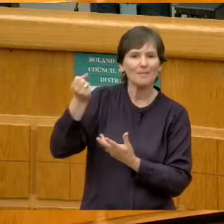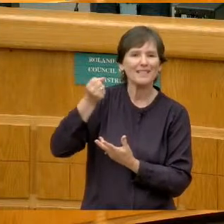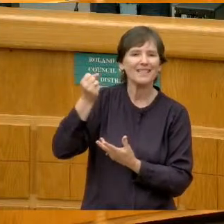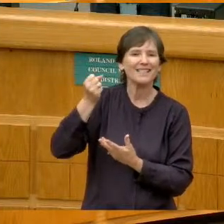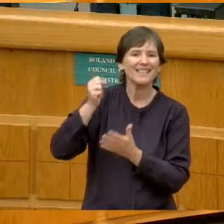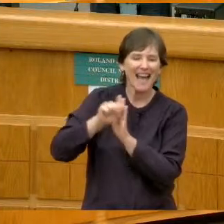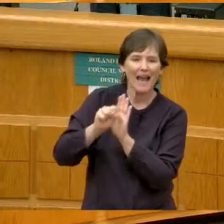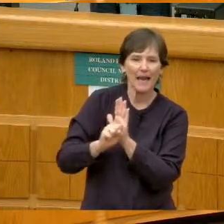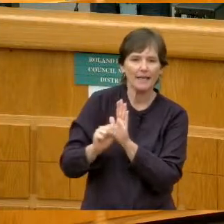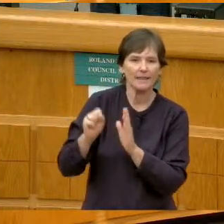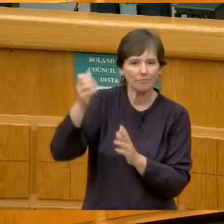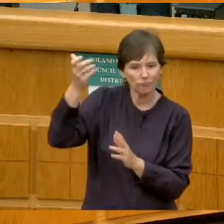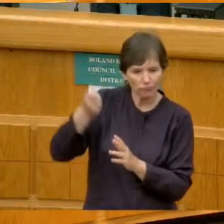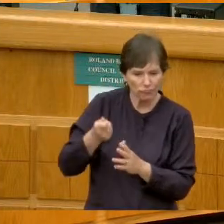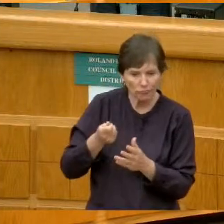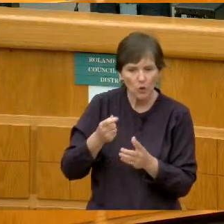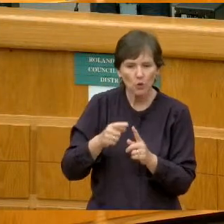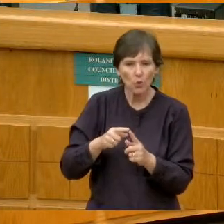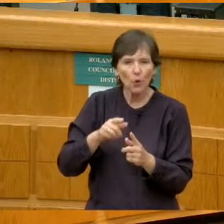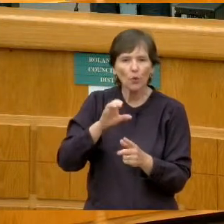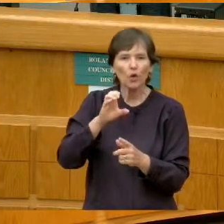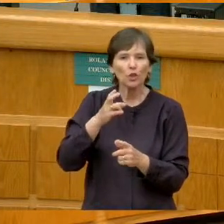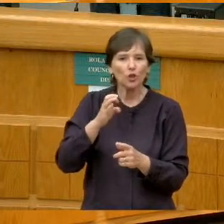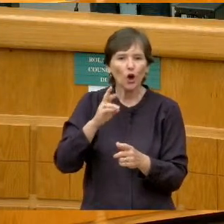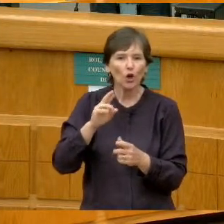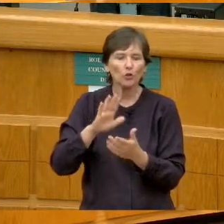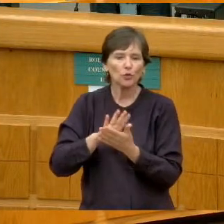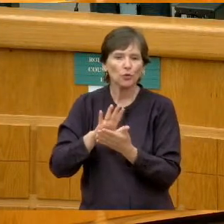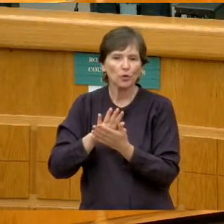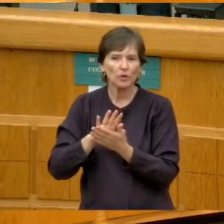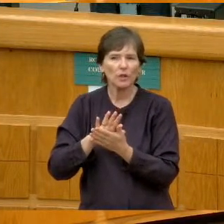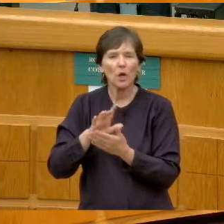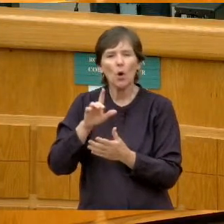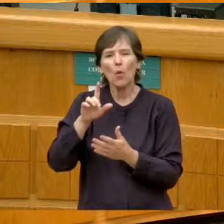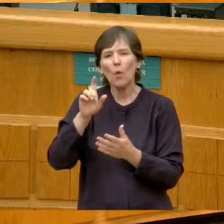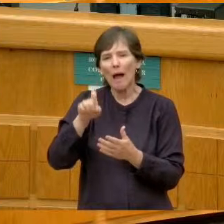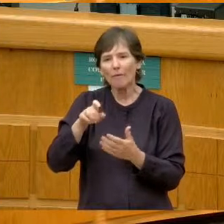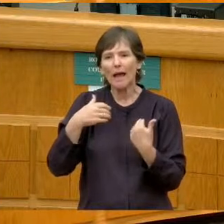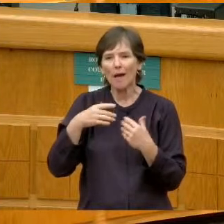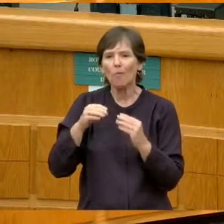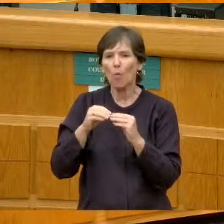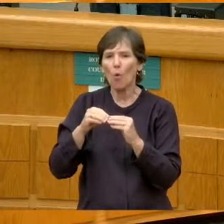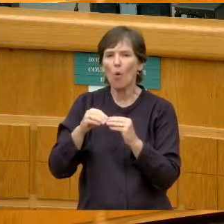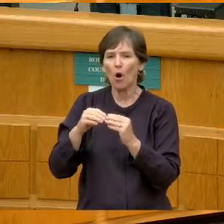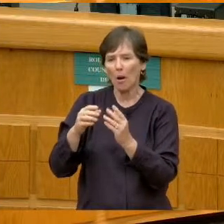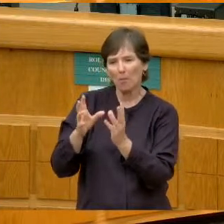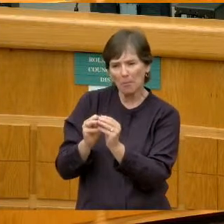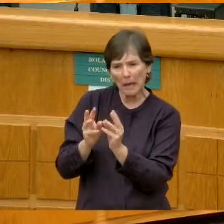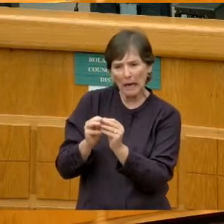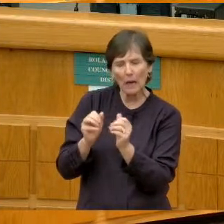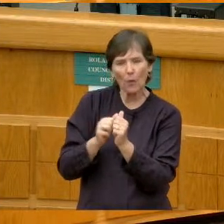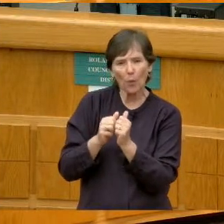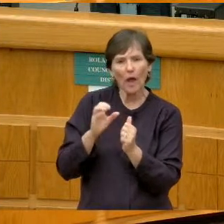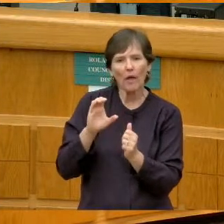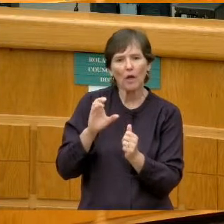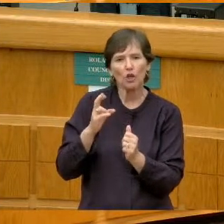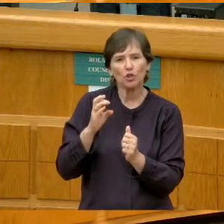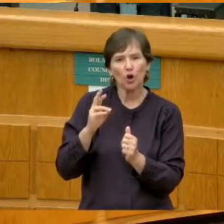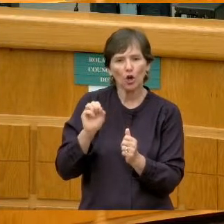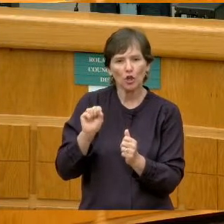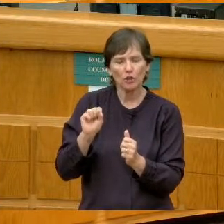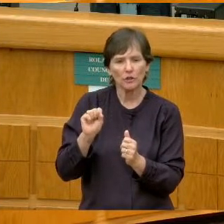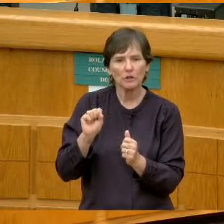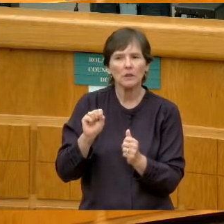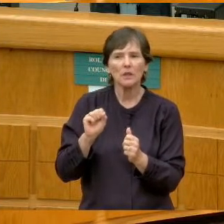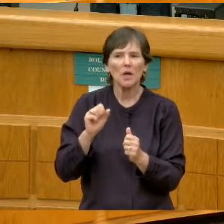school. We have to have more conversation with them. We haven't had that yet, but we believe we'll have a second order